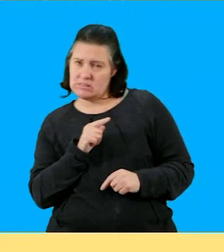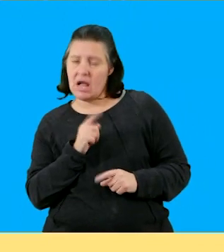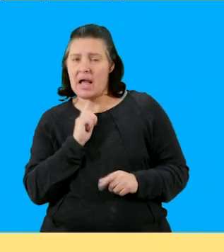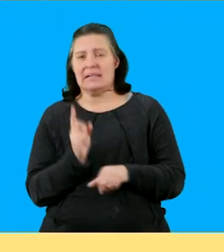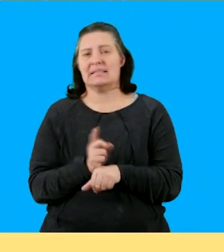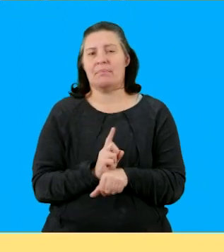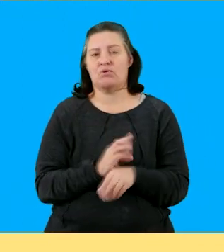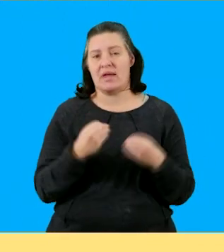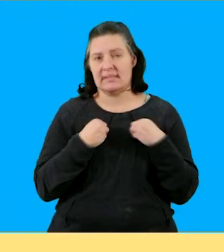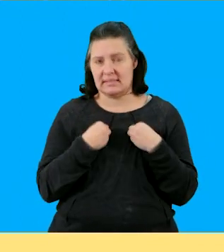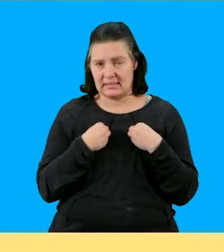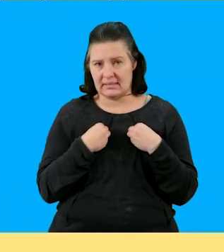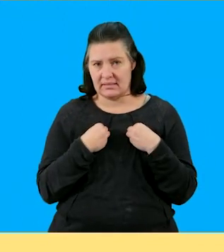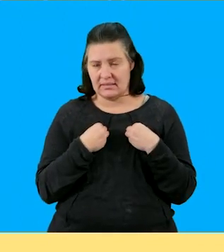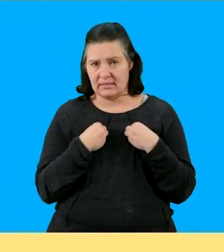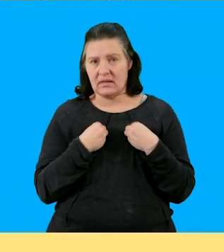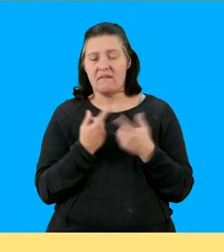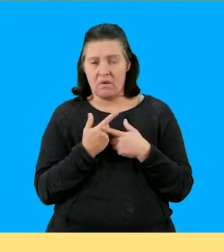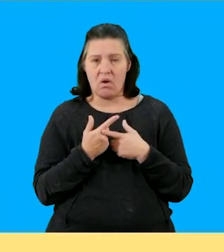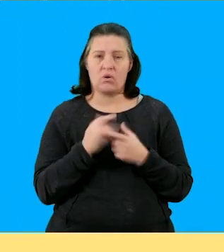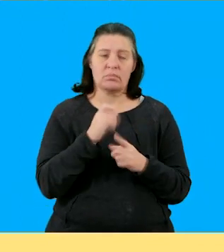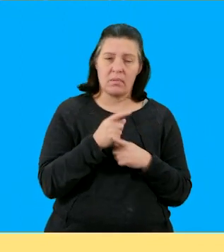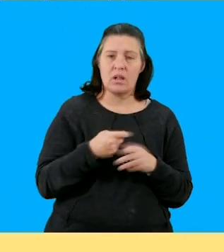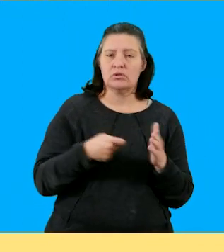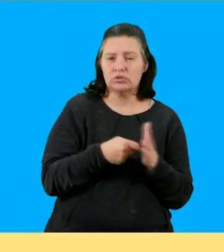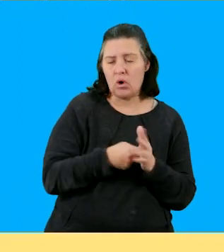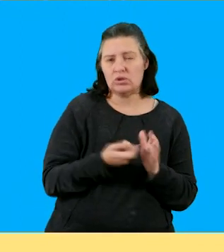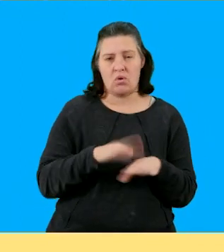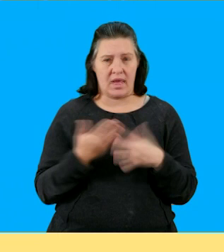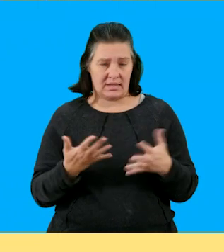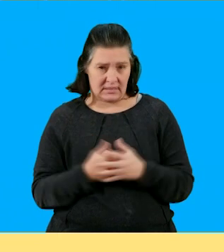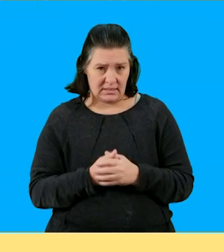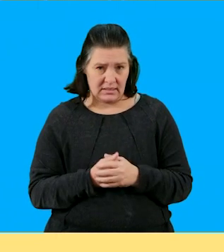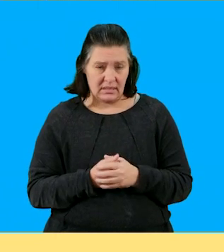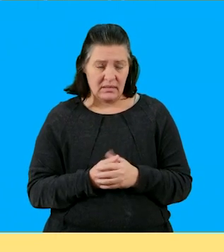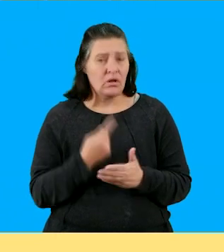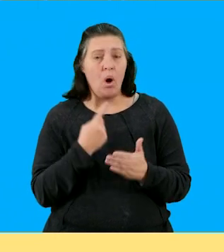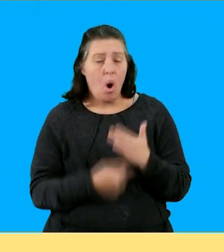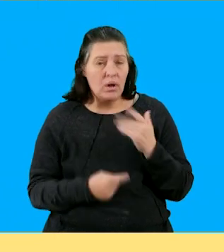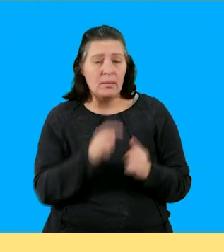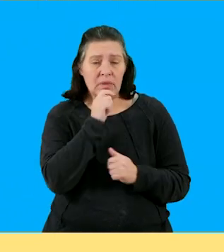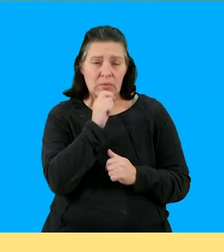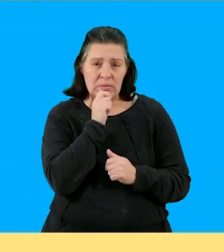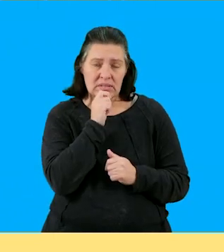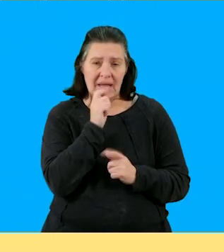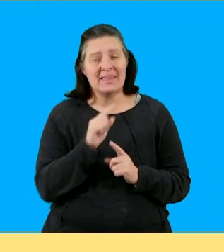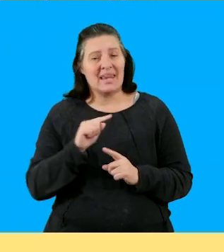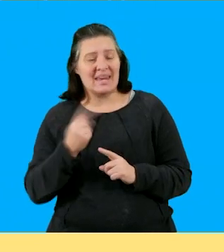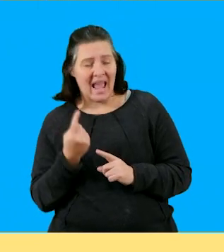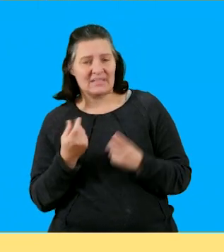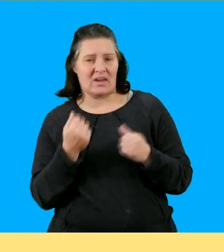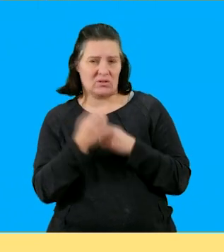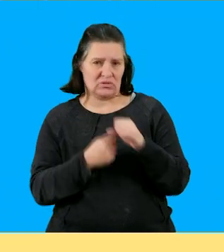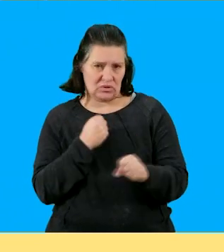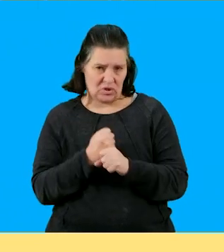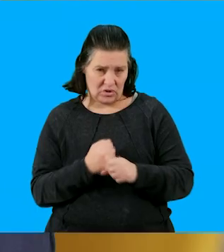regarded as a temporary asset that is on consumable stores on hand. It will only be used in the next